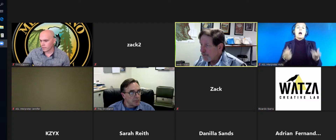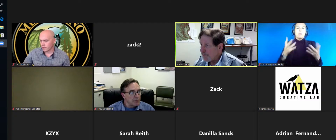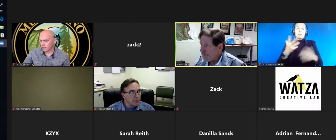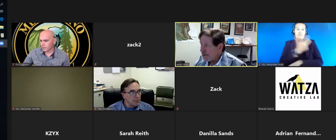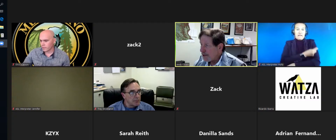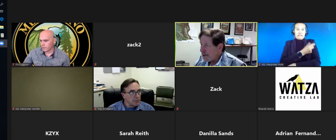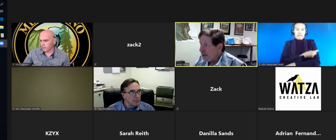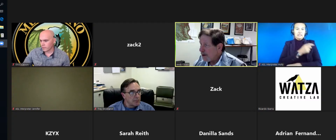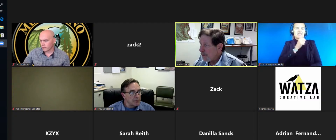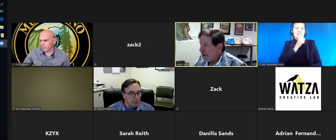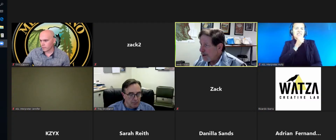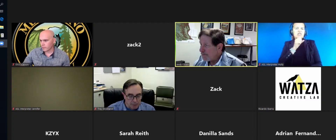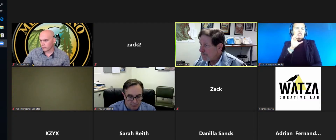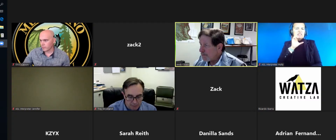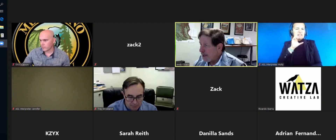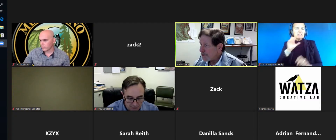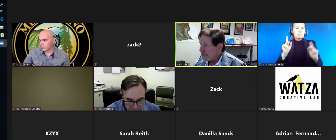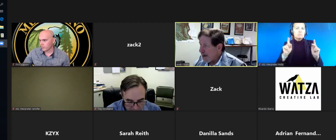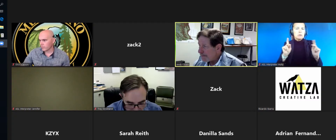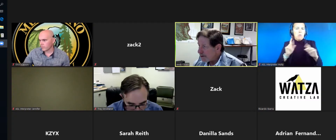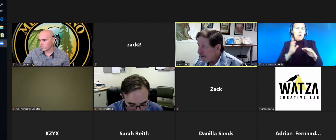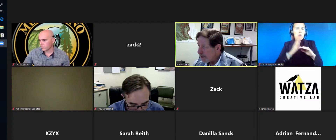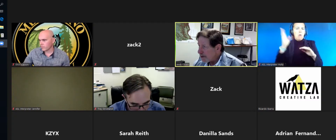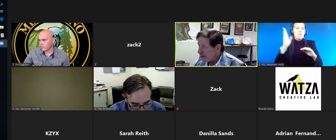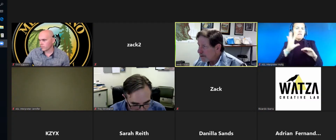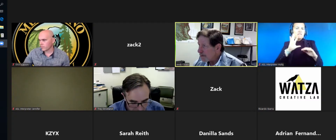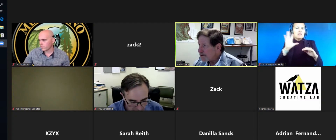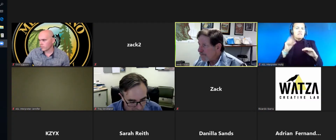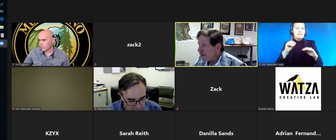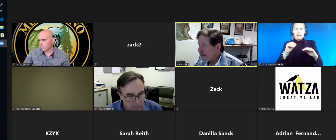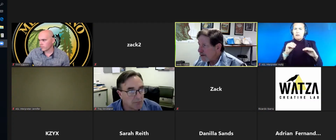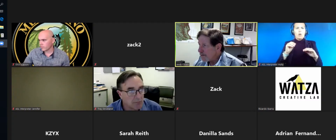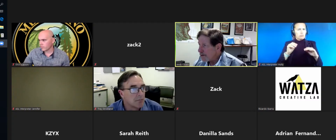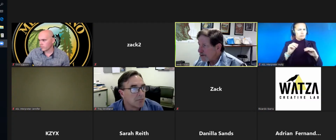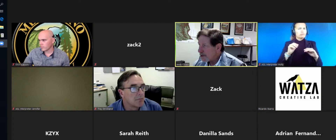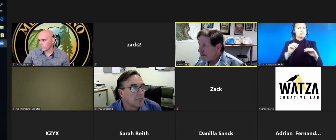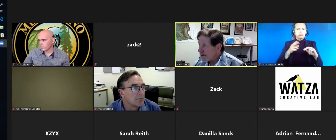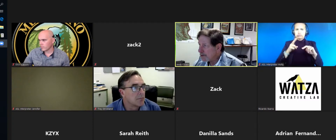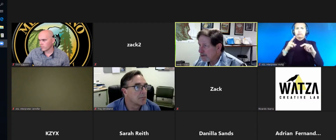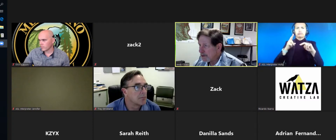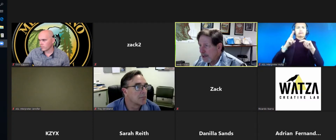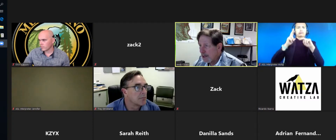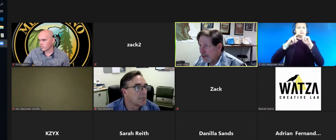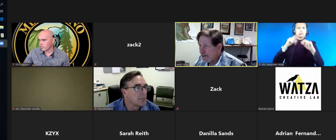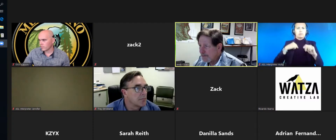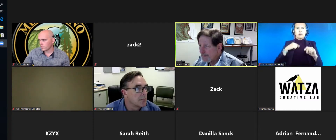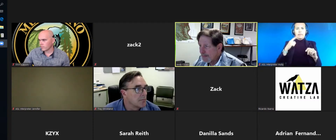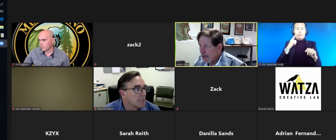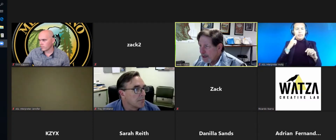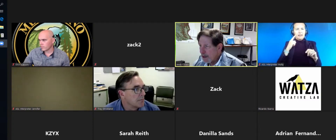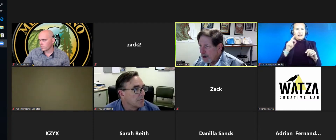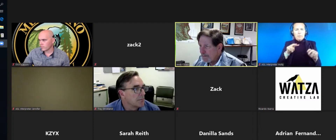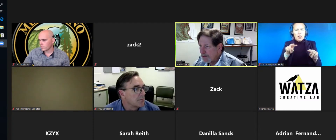people over 50 went up nice and rapidly. Let me see if I can look at it.